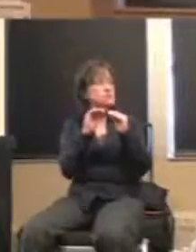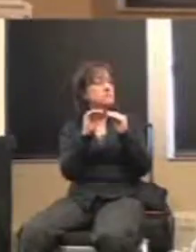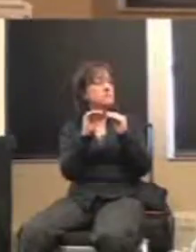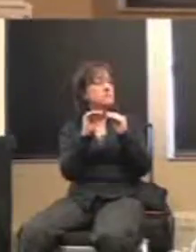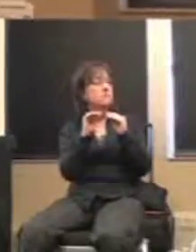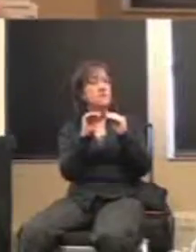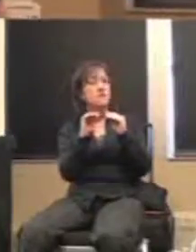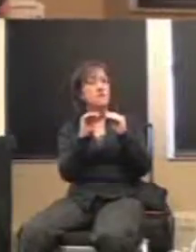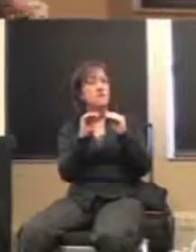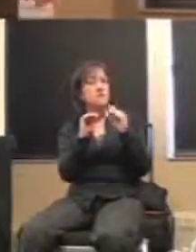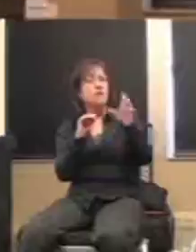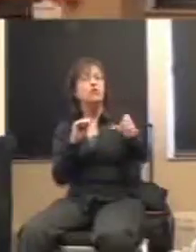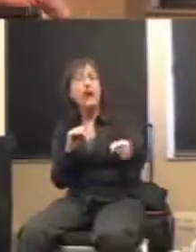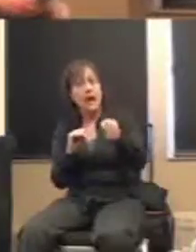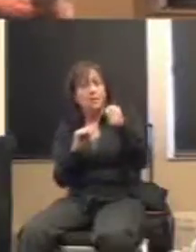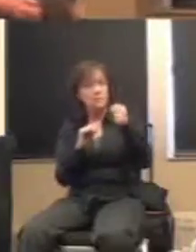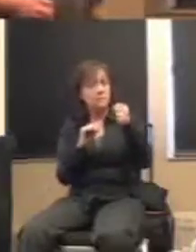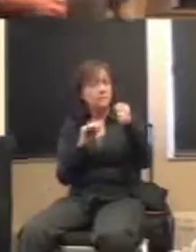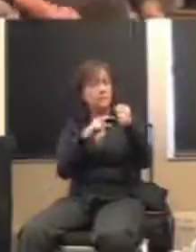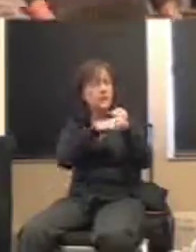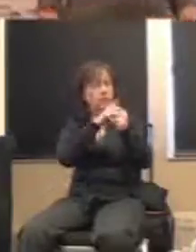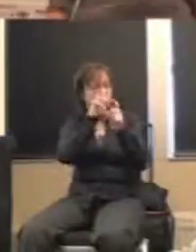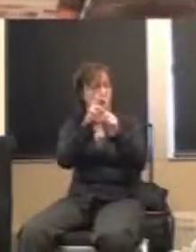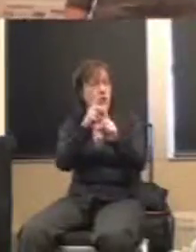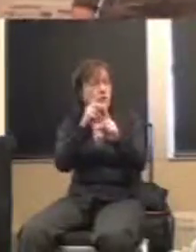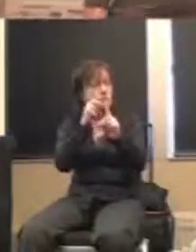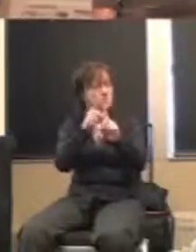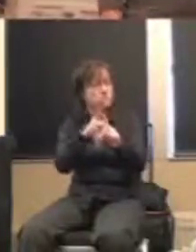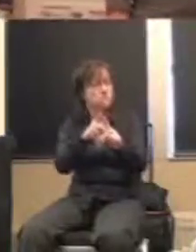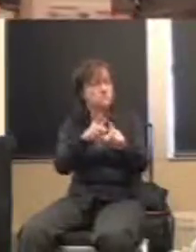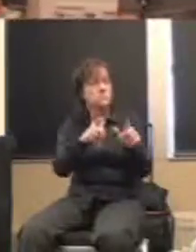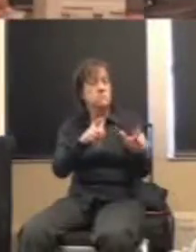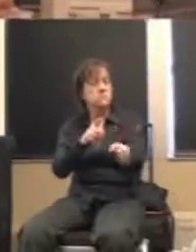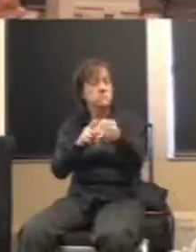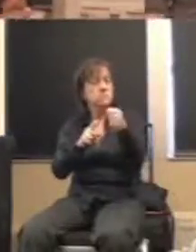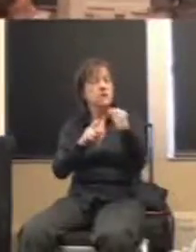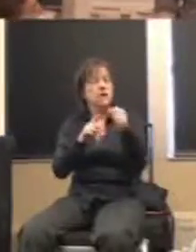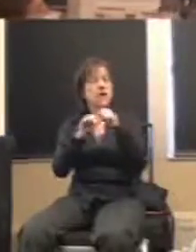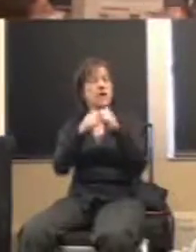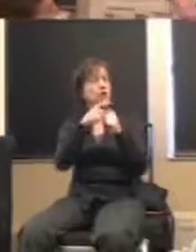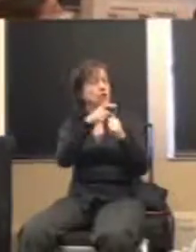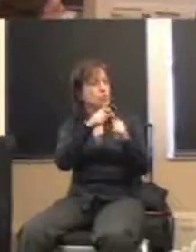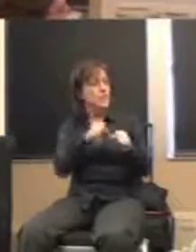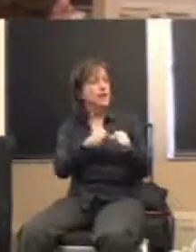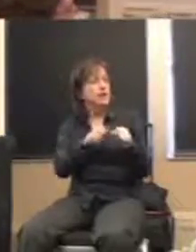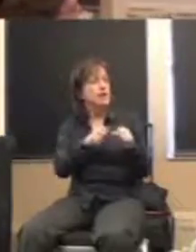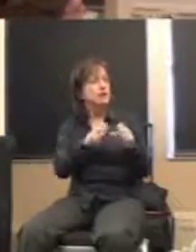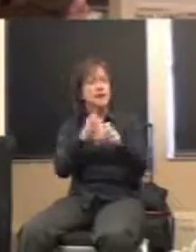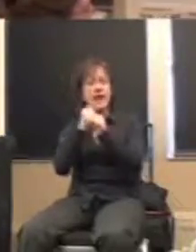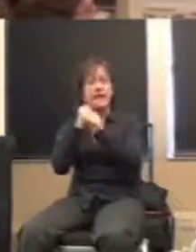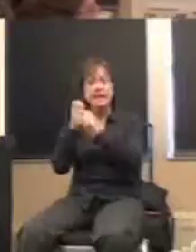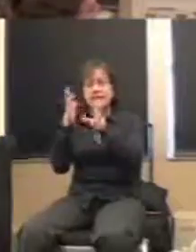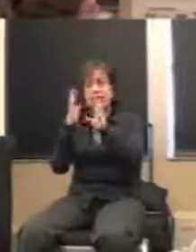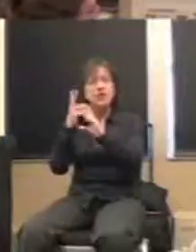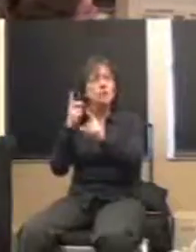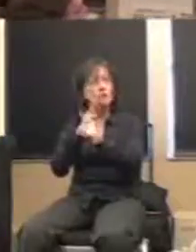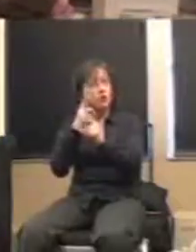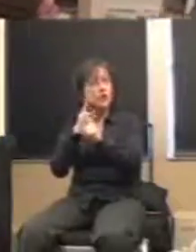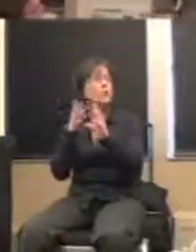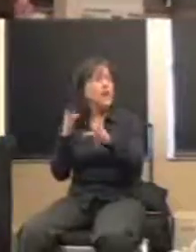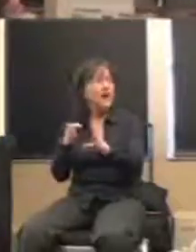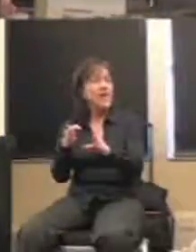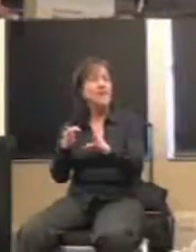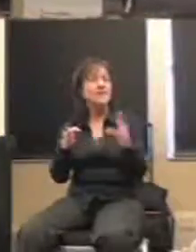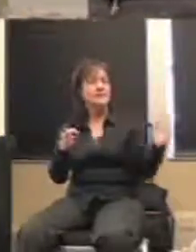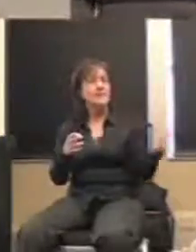grabbing something, that intentionality is really getting there, but it really gets at how you can gain attention appropriately to get